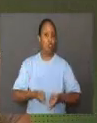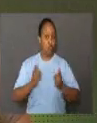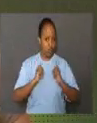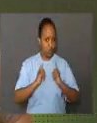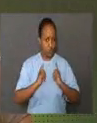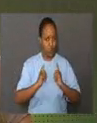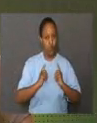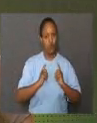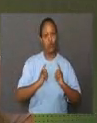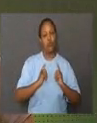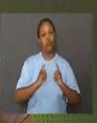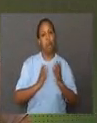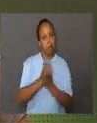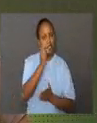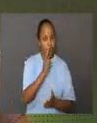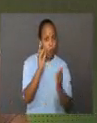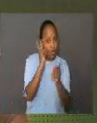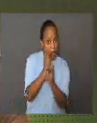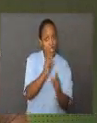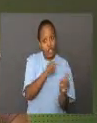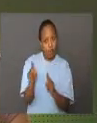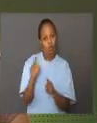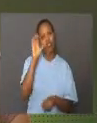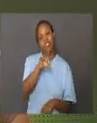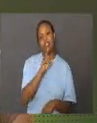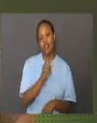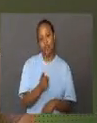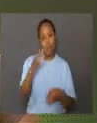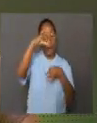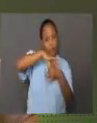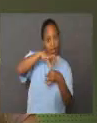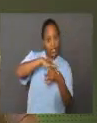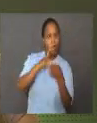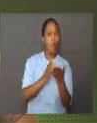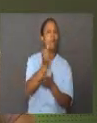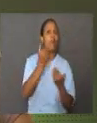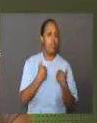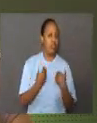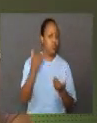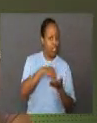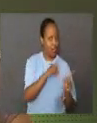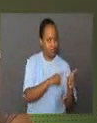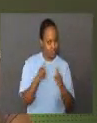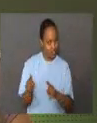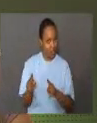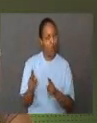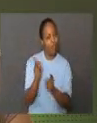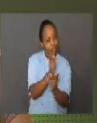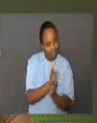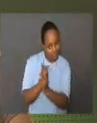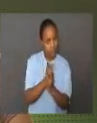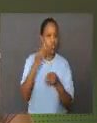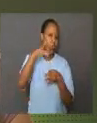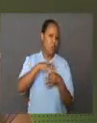the duty to take care of it. You have the right to vote and the responsibility to make informed